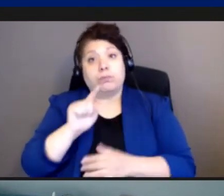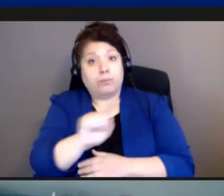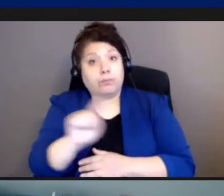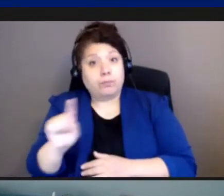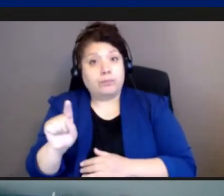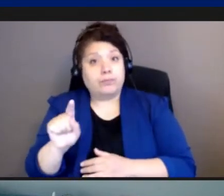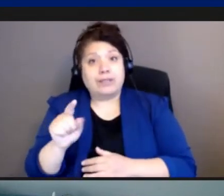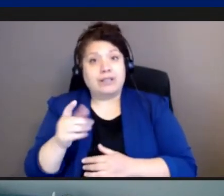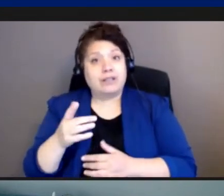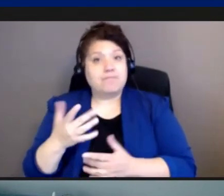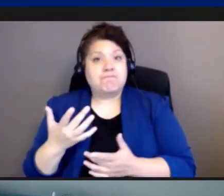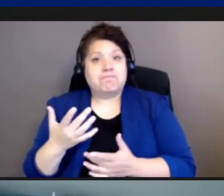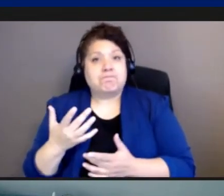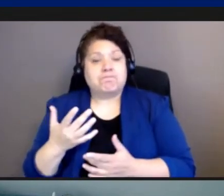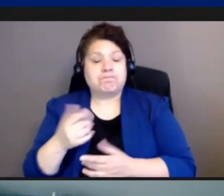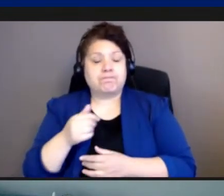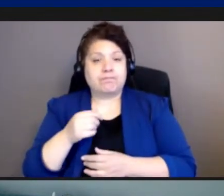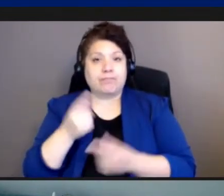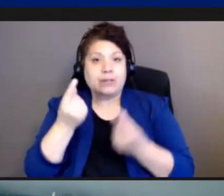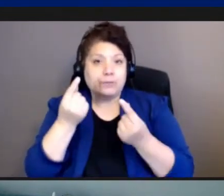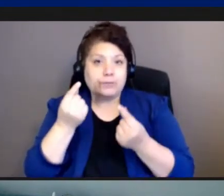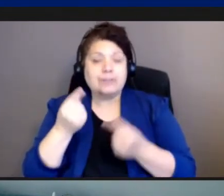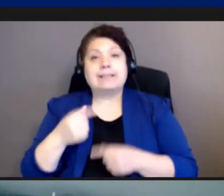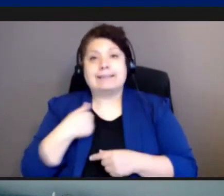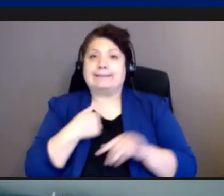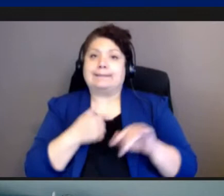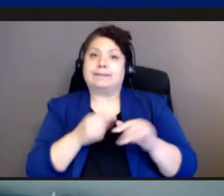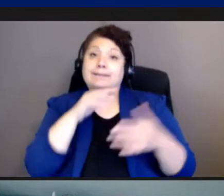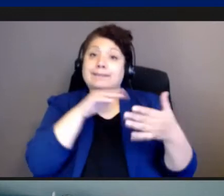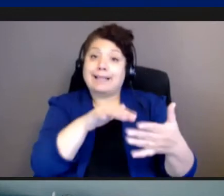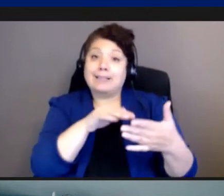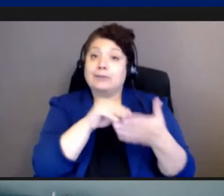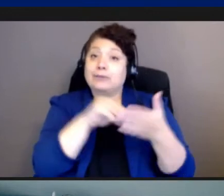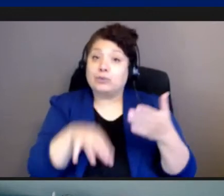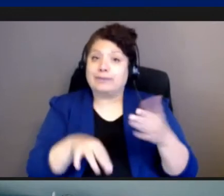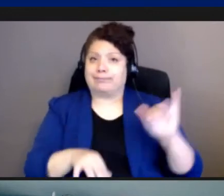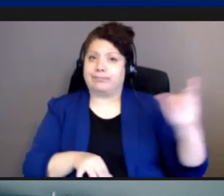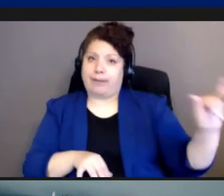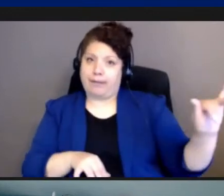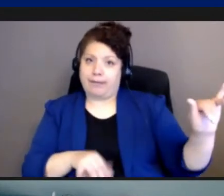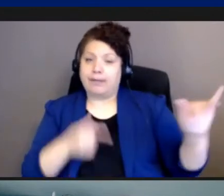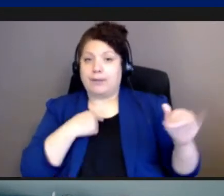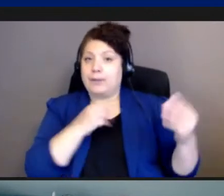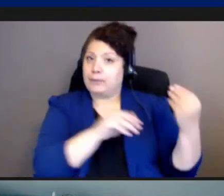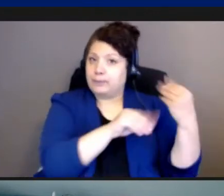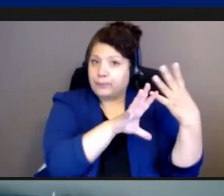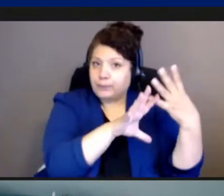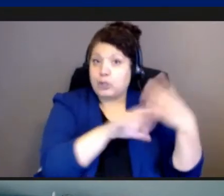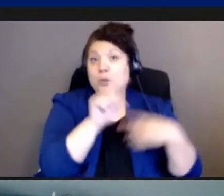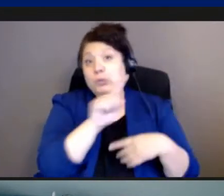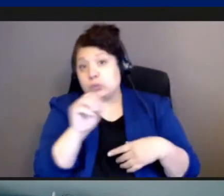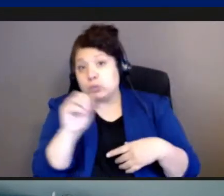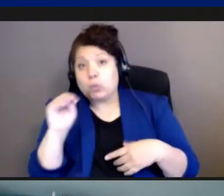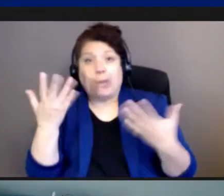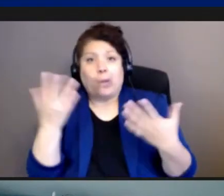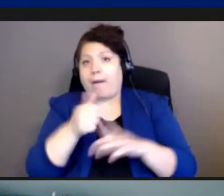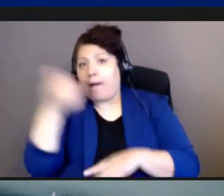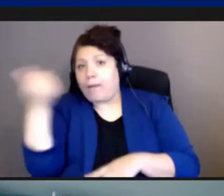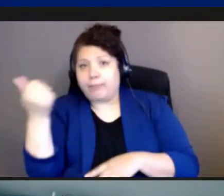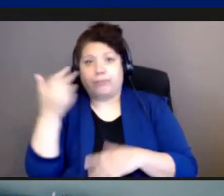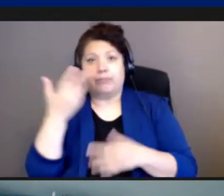they're not. I mean, they're going to socialize from a distance on Zoom or something else. Obviously, that would